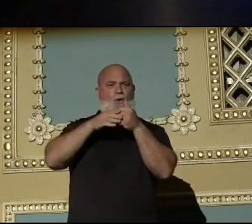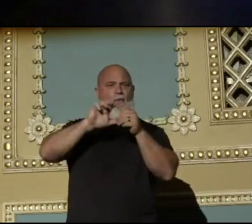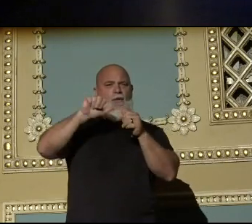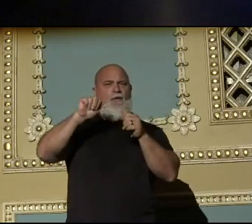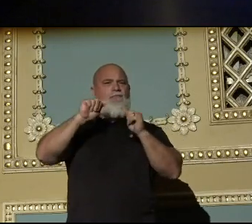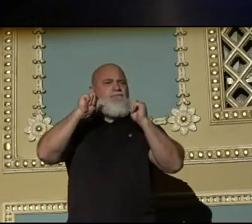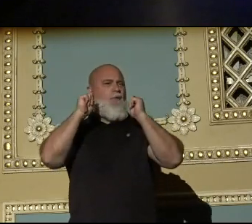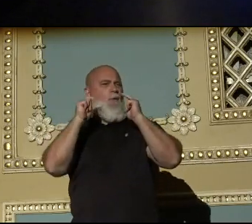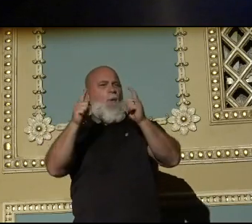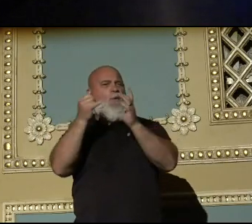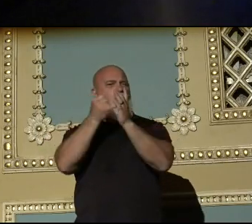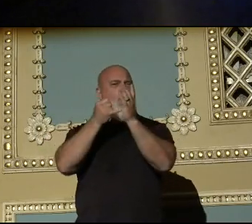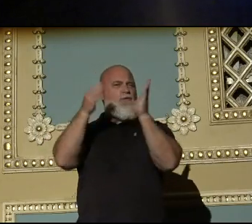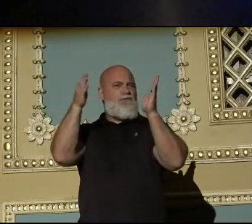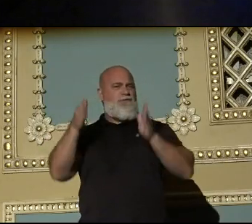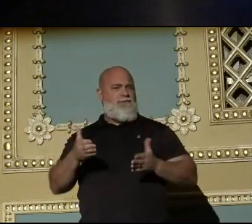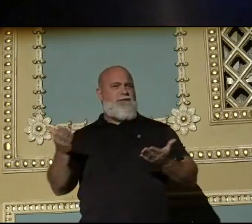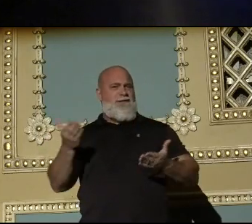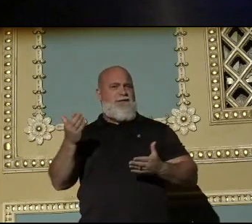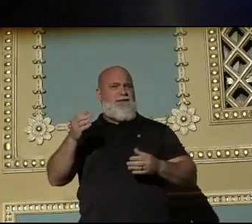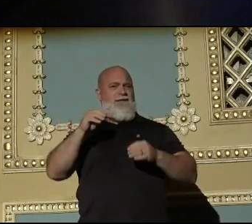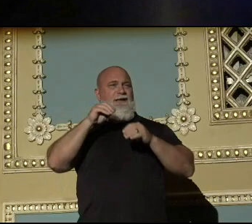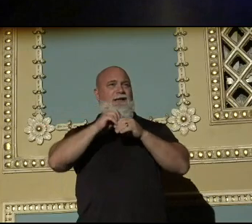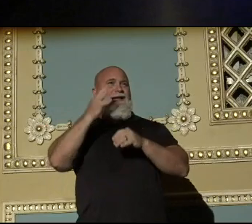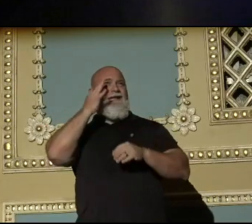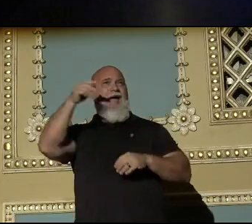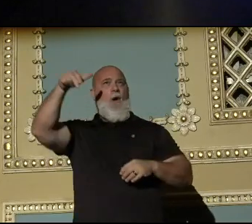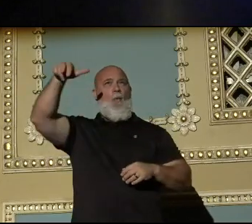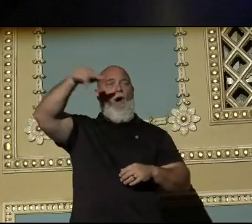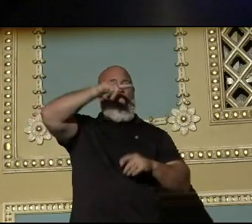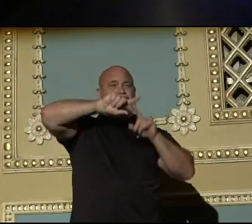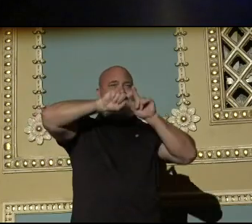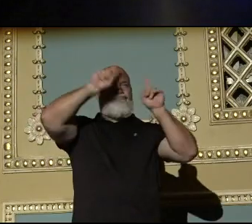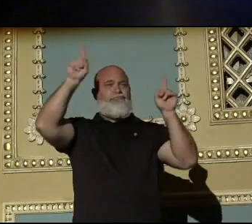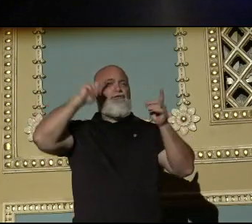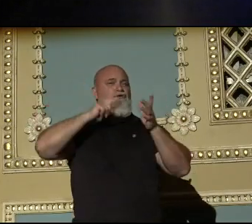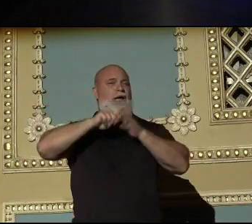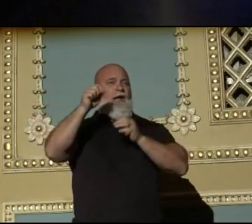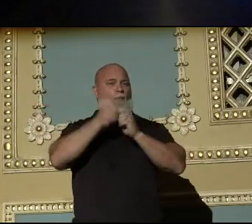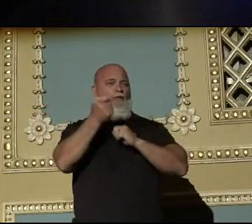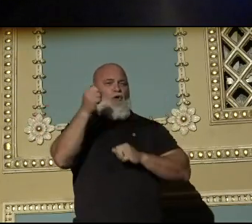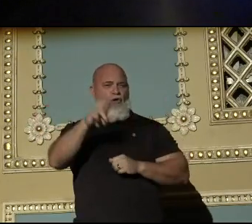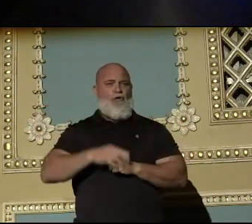the artists who perform here at the Paramount is up in the catwalk right now. Let's check in with her.